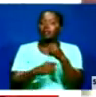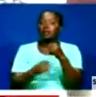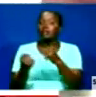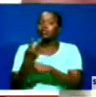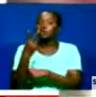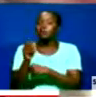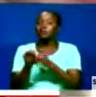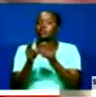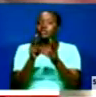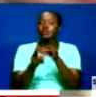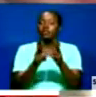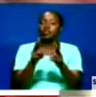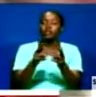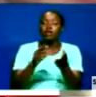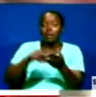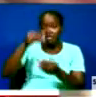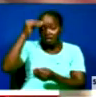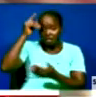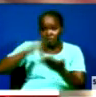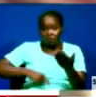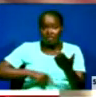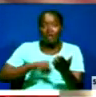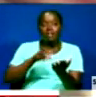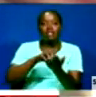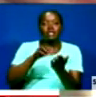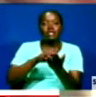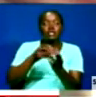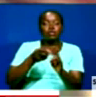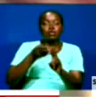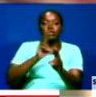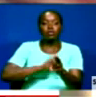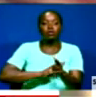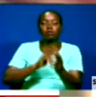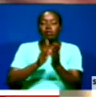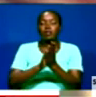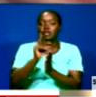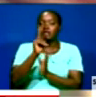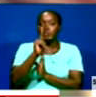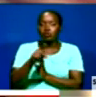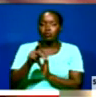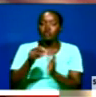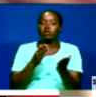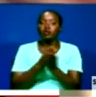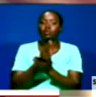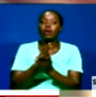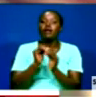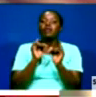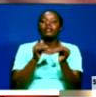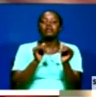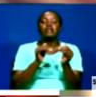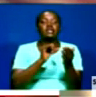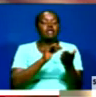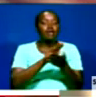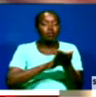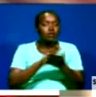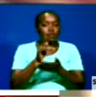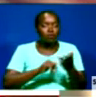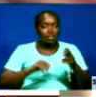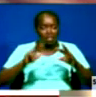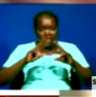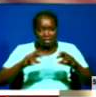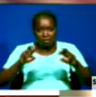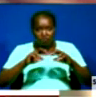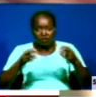agency learned that the case was being withdrawn by the DPP through the medium on the basis that investigations had not